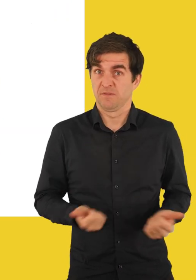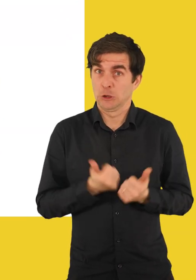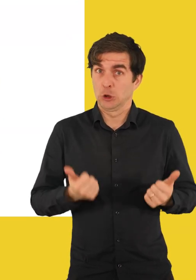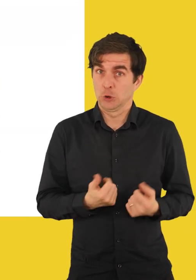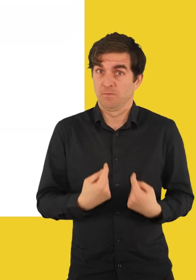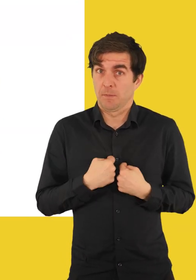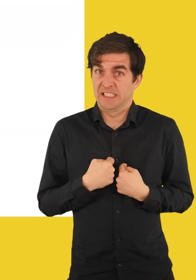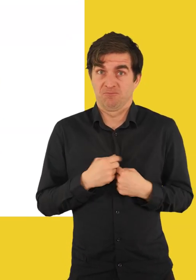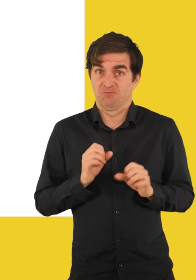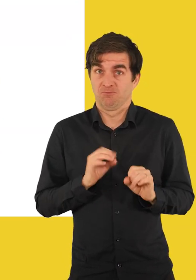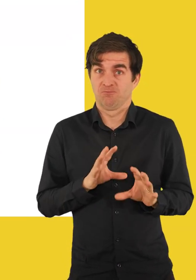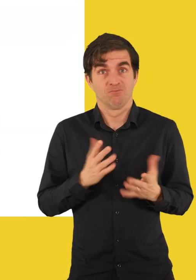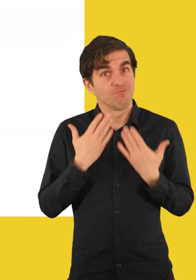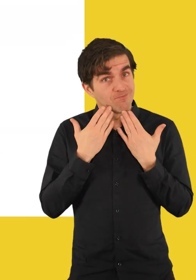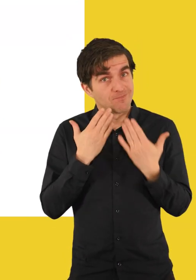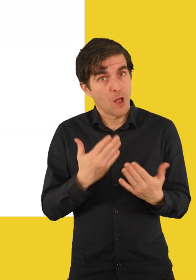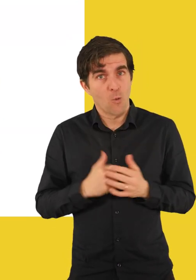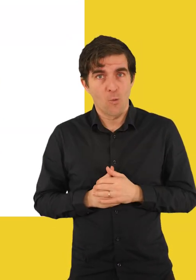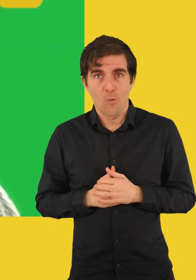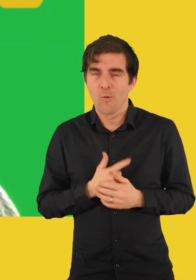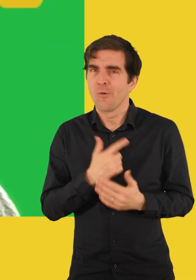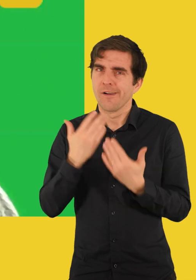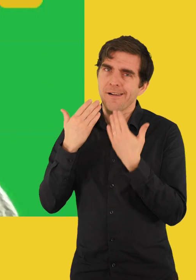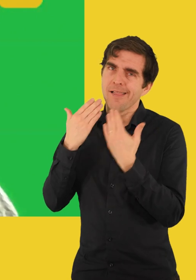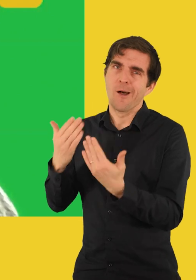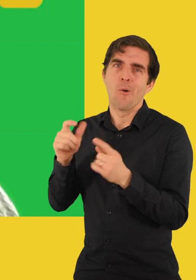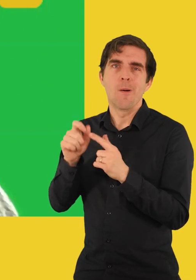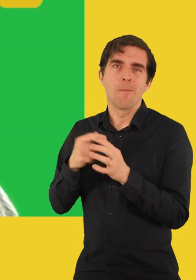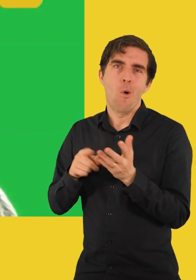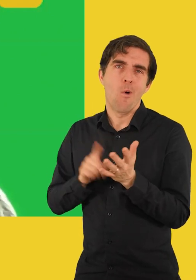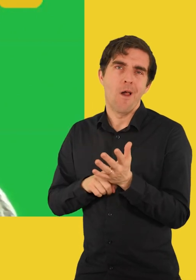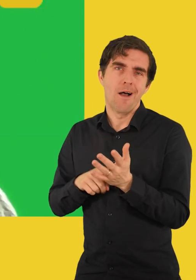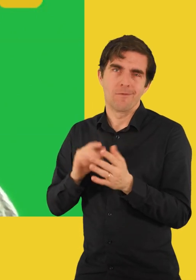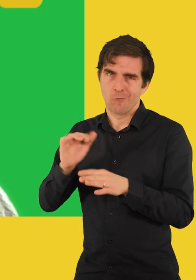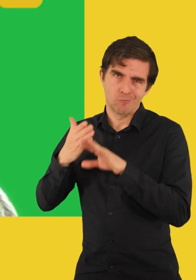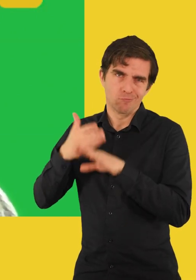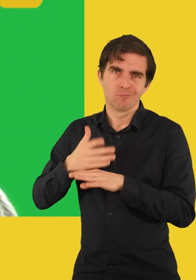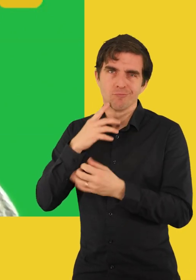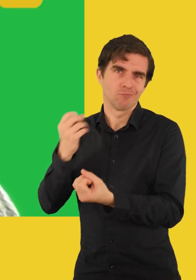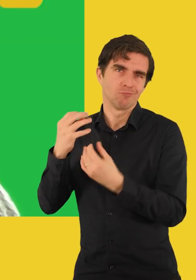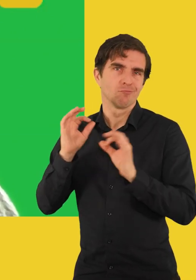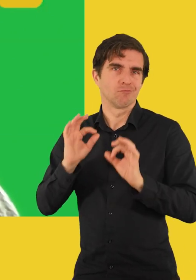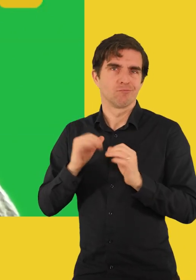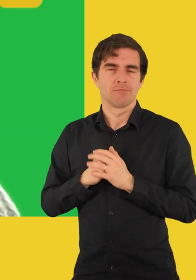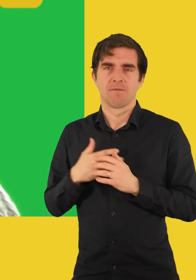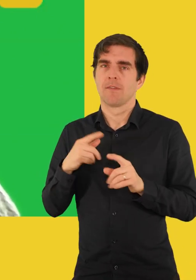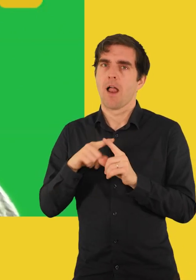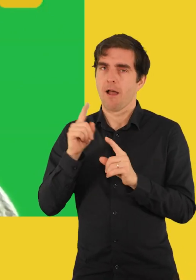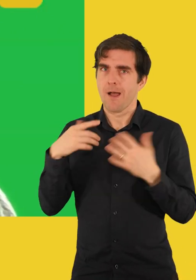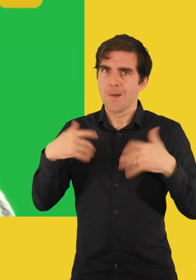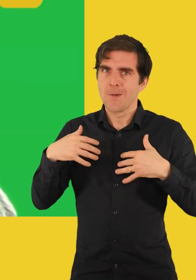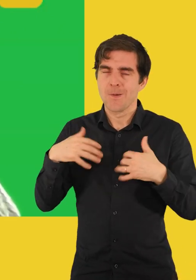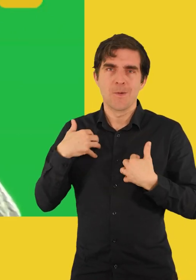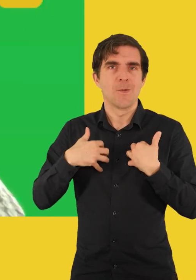that's it for me. Thank you so much, Paul, for sharing that and for all your work. I feel like you've been in